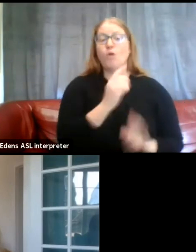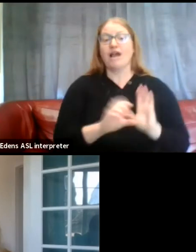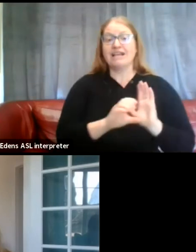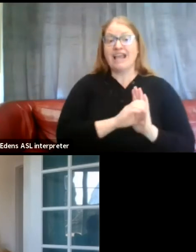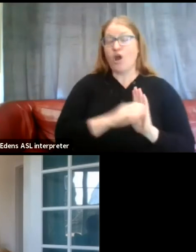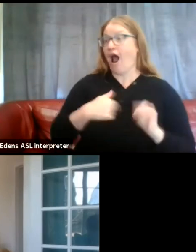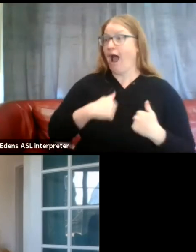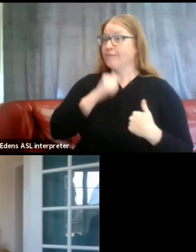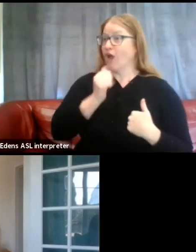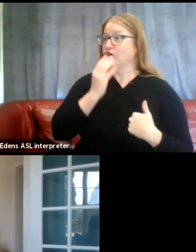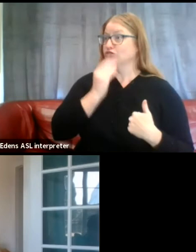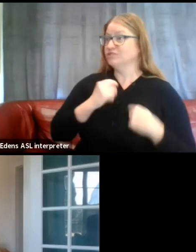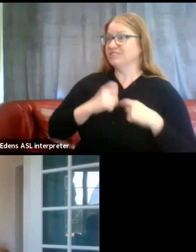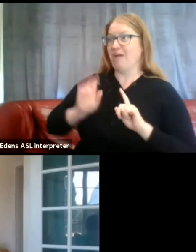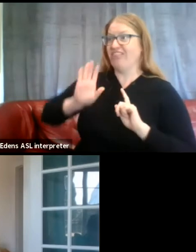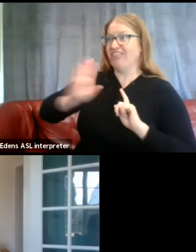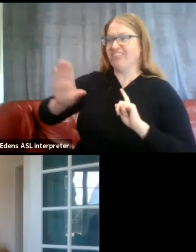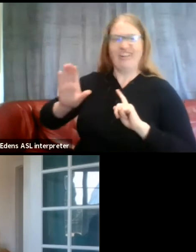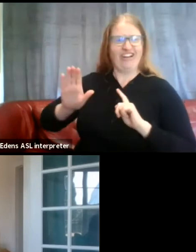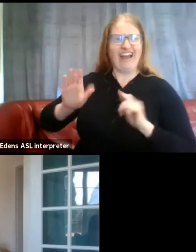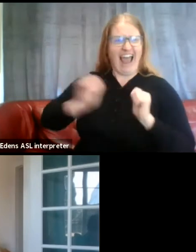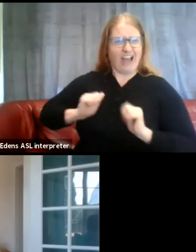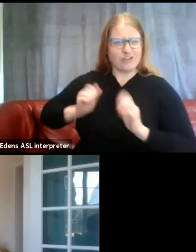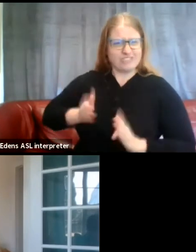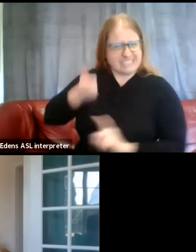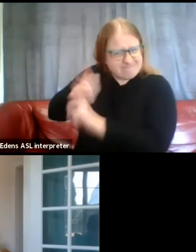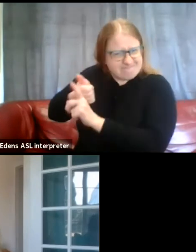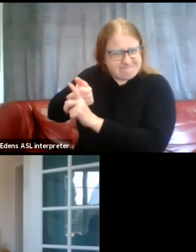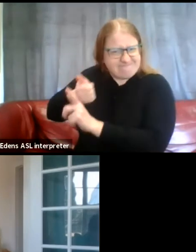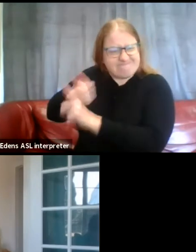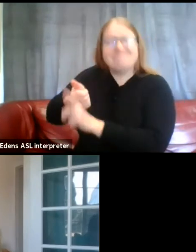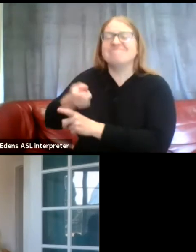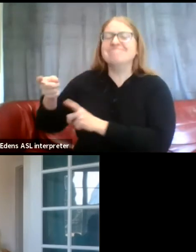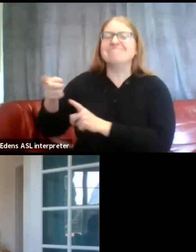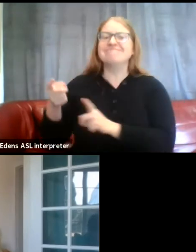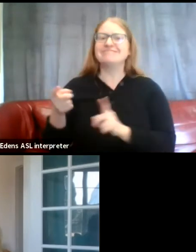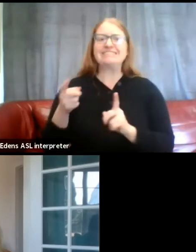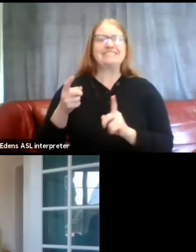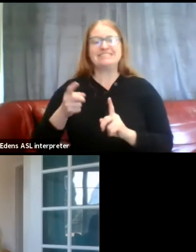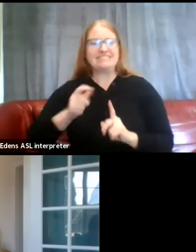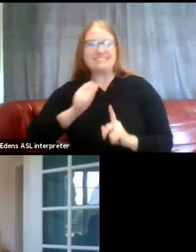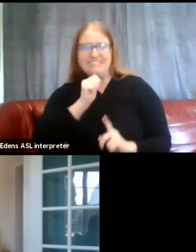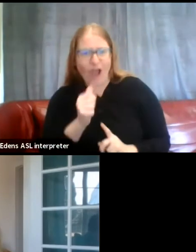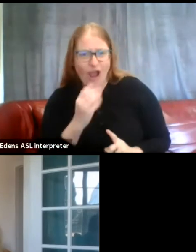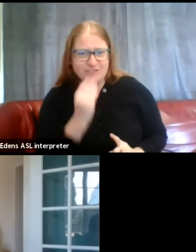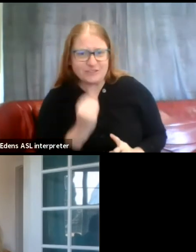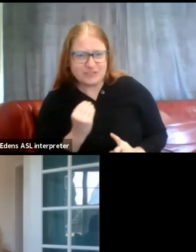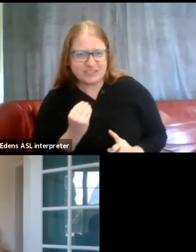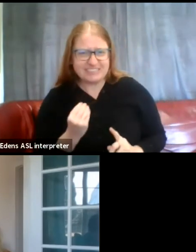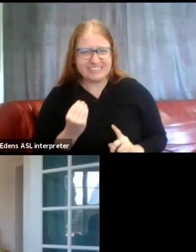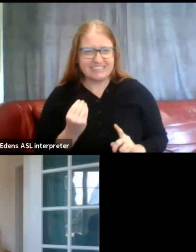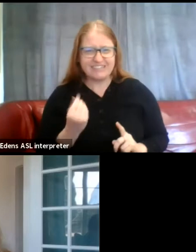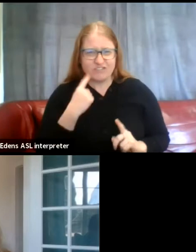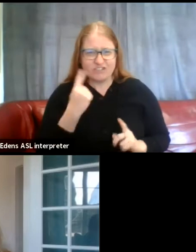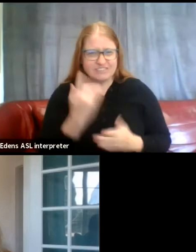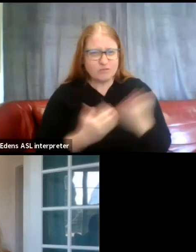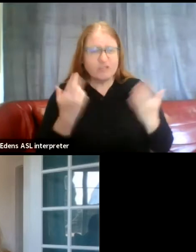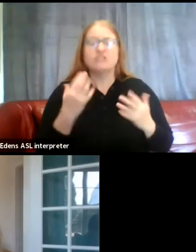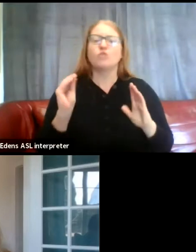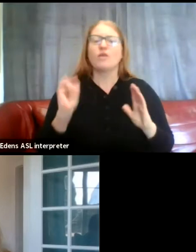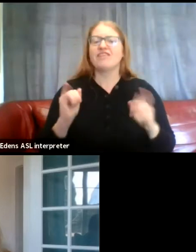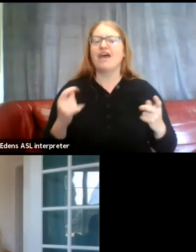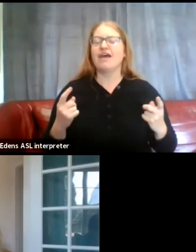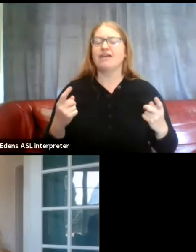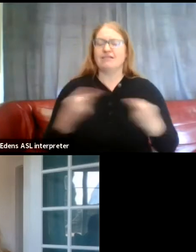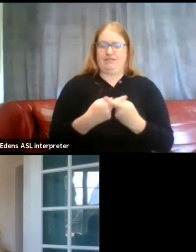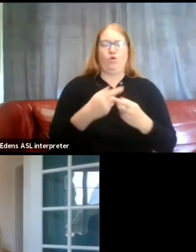non-Jewish person in a way that makes them seem explicitly non-Jewish or creates some sort. So that interaction between who wrote it,